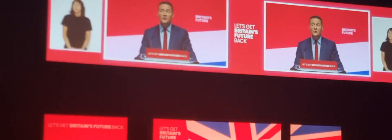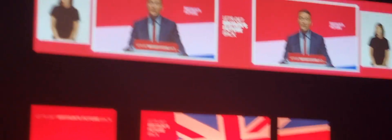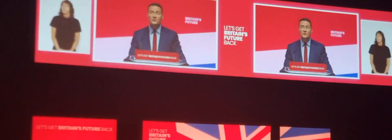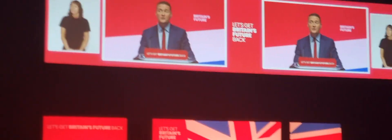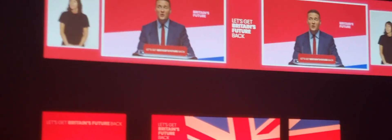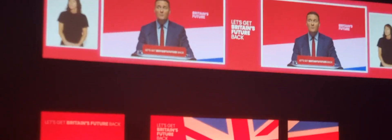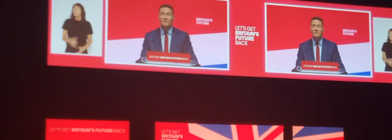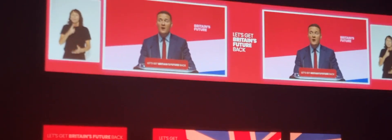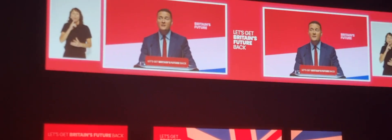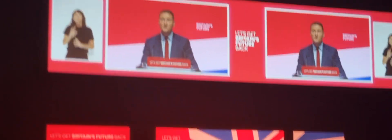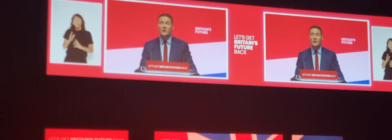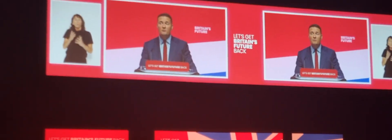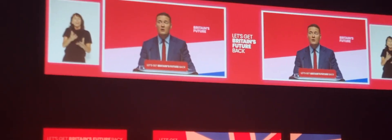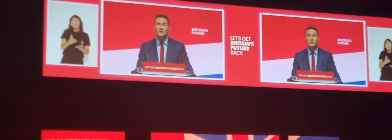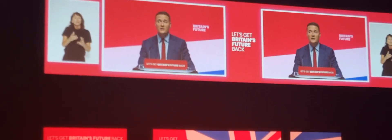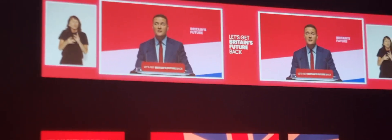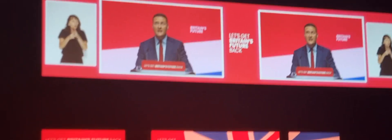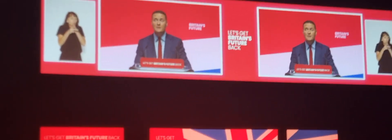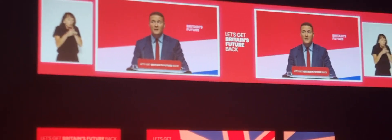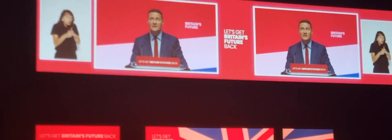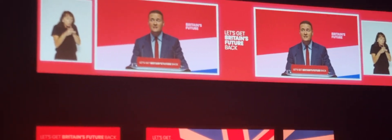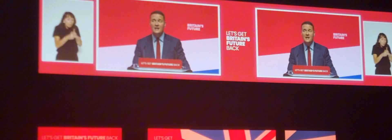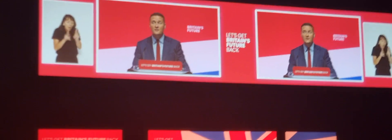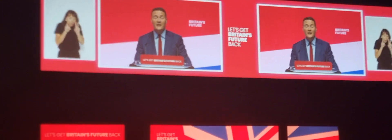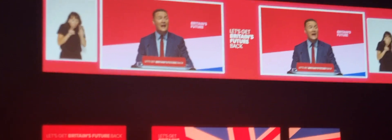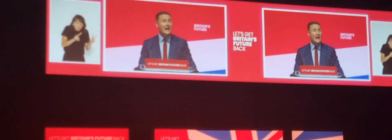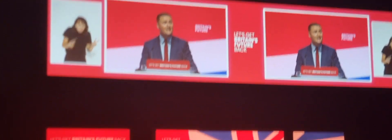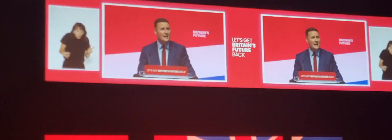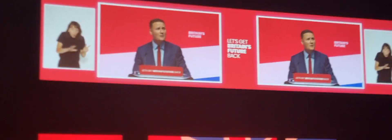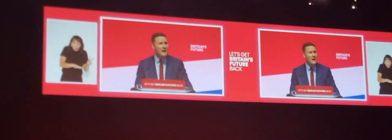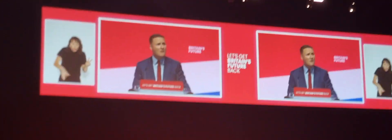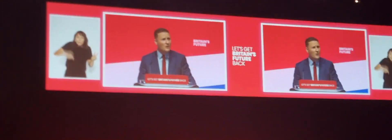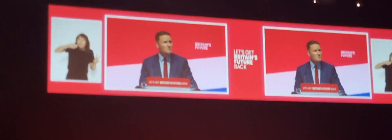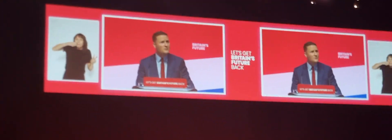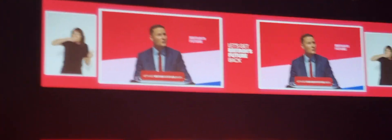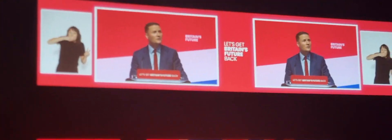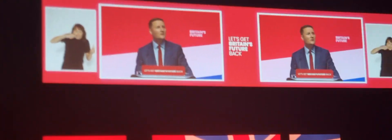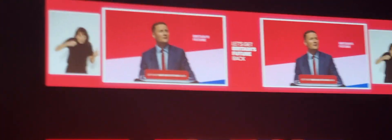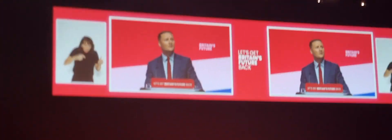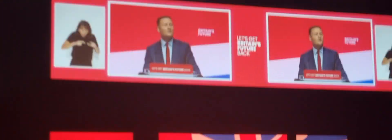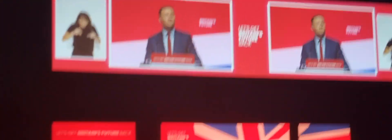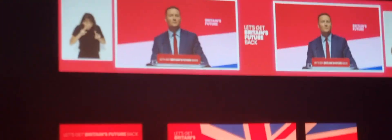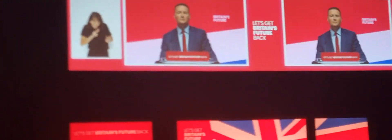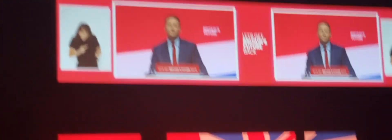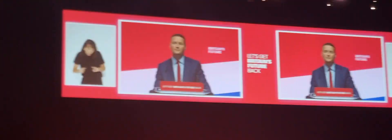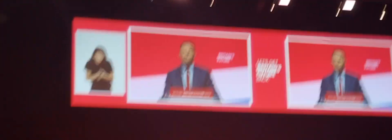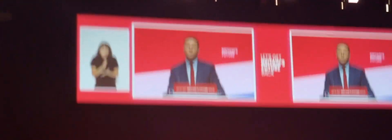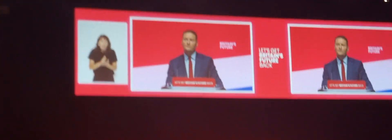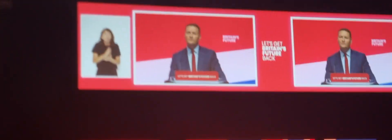We'll introduce supervised toothbrushing to keep kids teeth clean and keep them out.